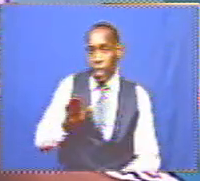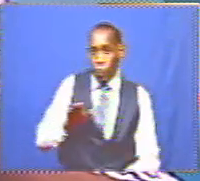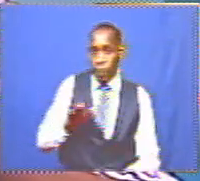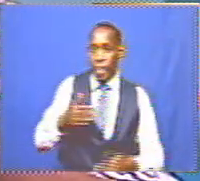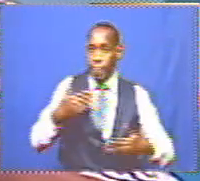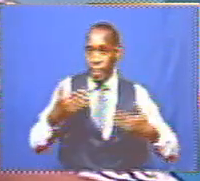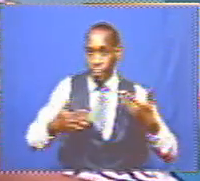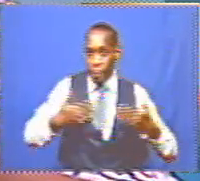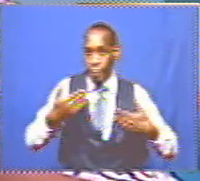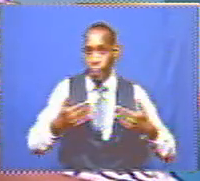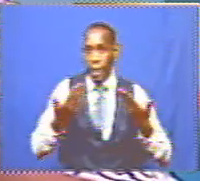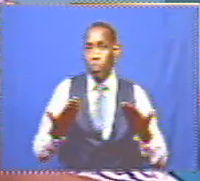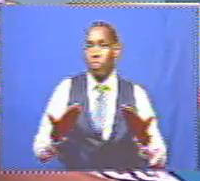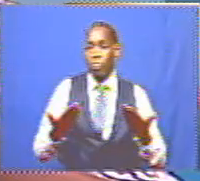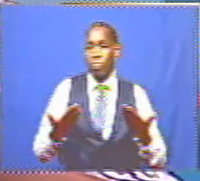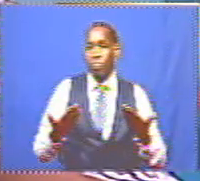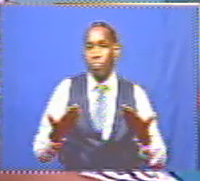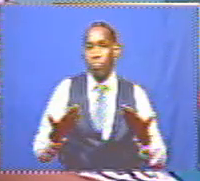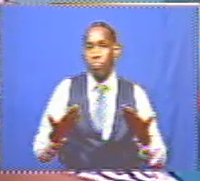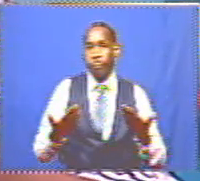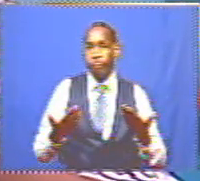yourself with the requisite